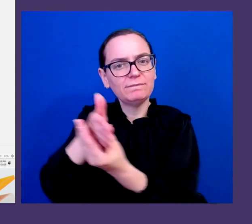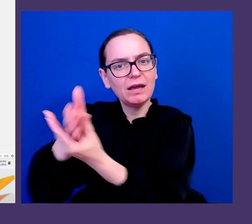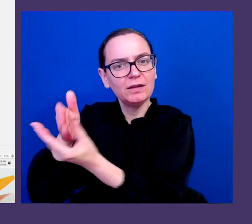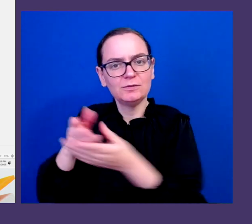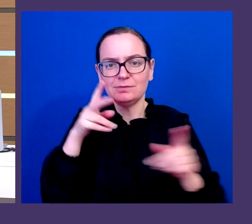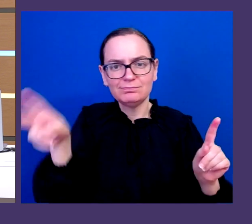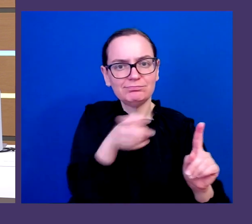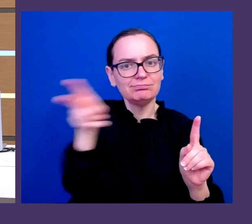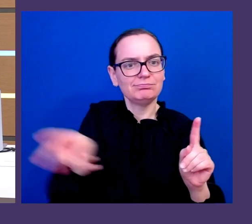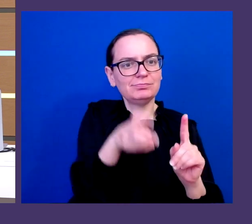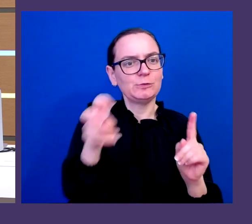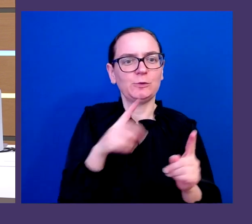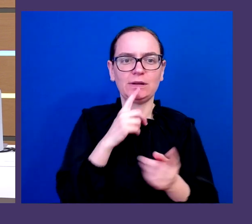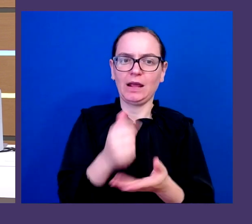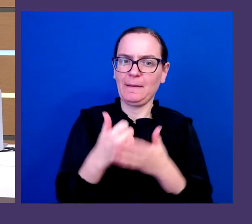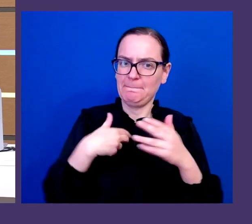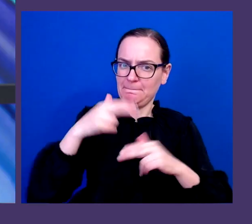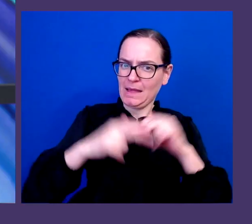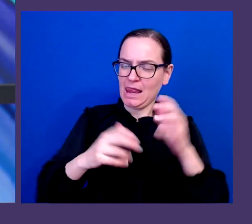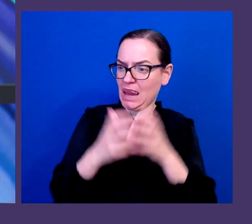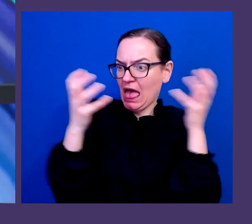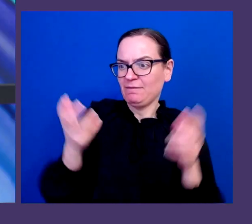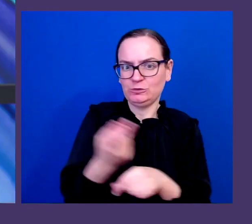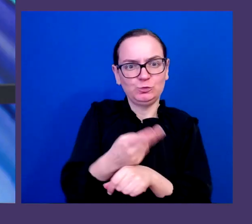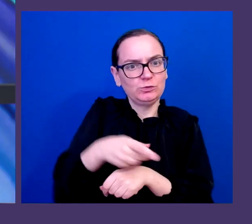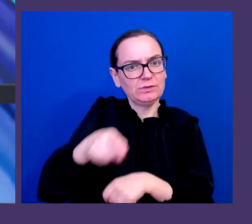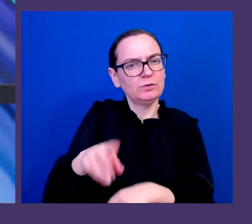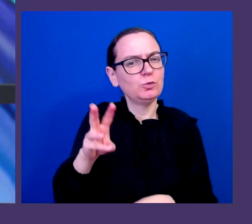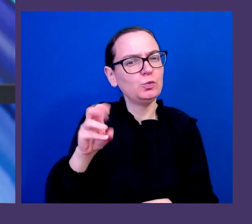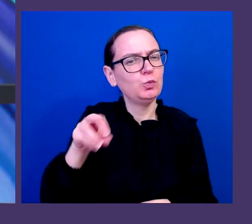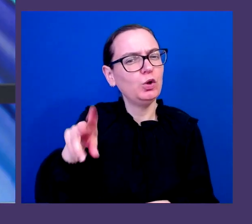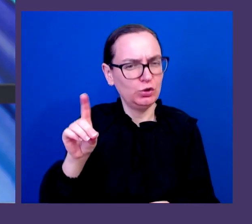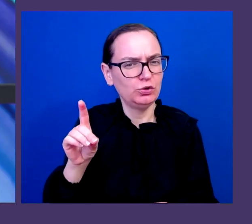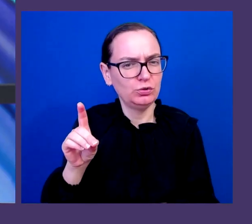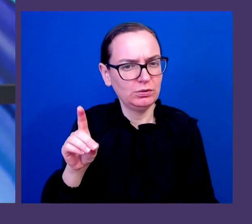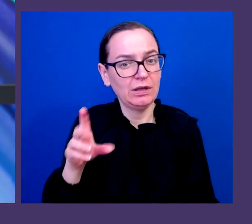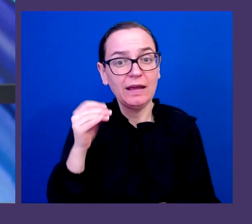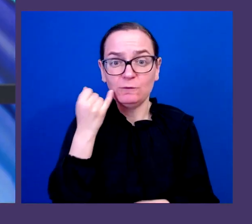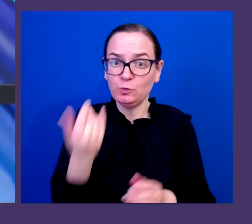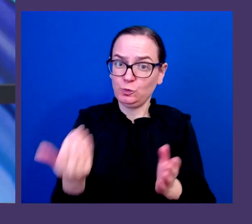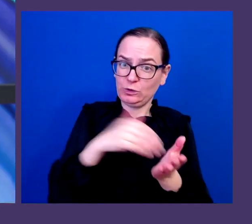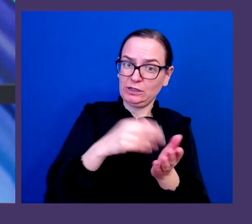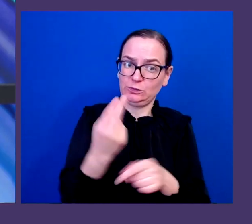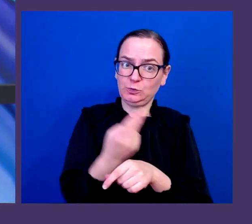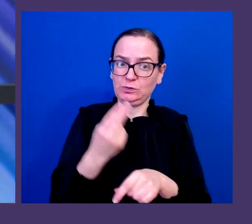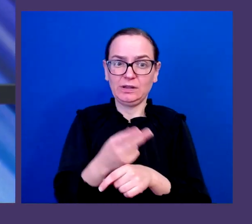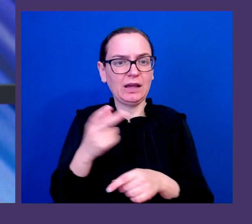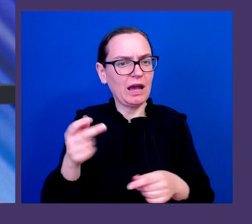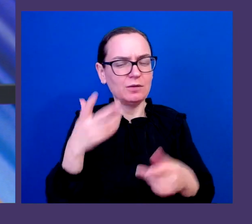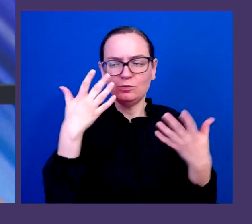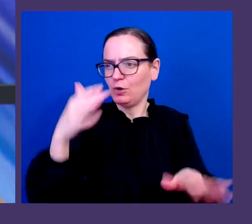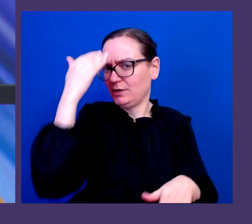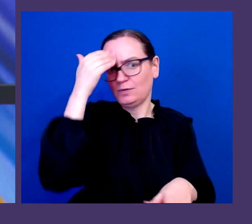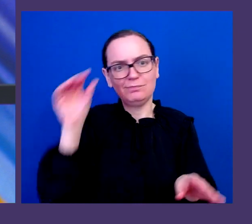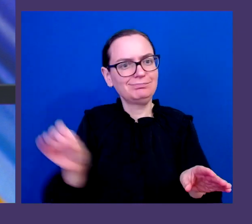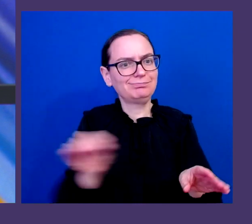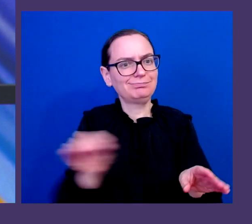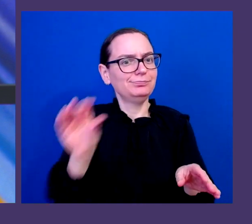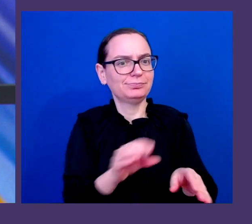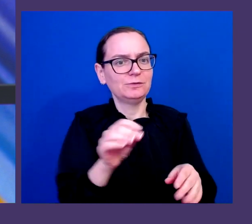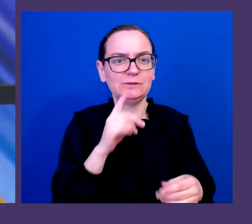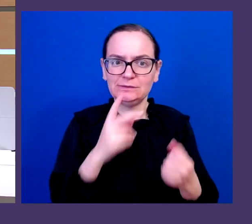in Word. And lets you reuse it. Response is generating. And then, this can save me, I would say, probably 3 to 4 days.